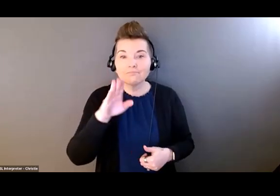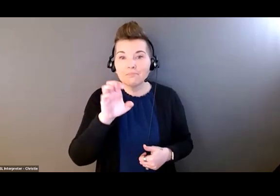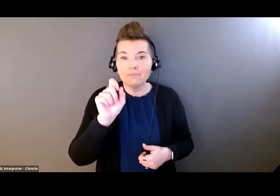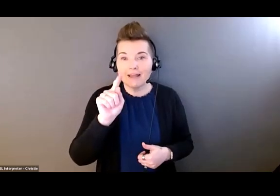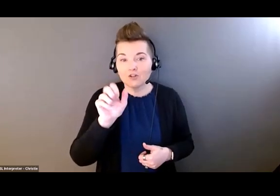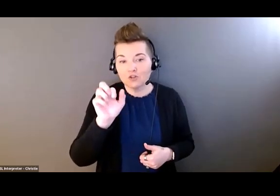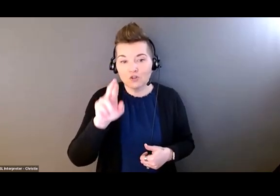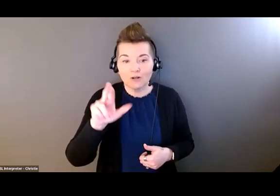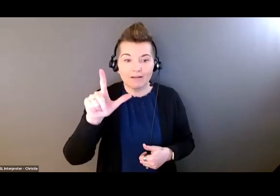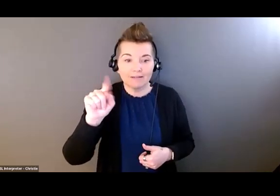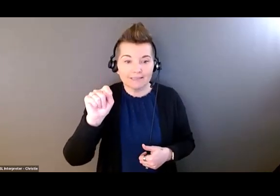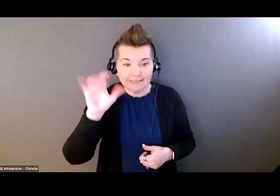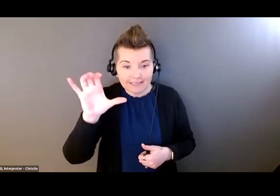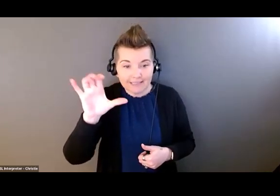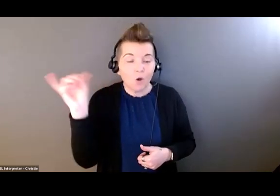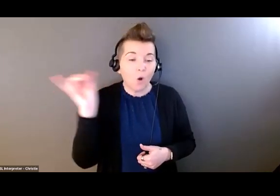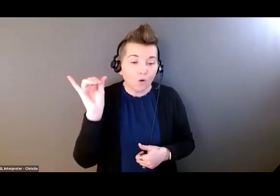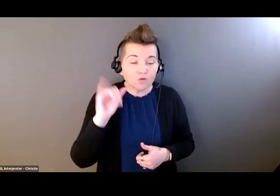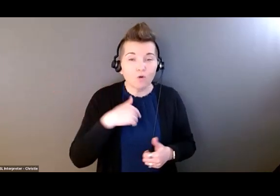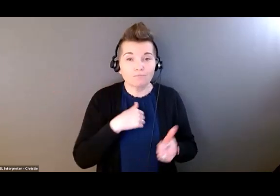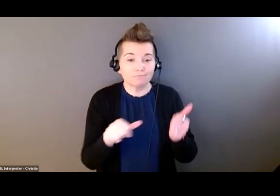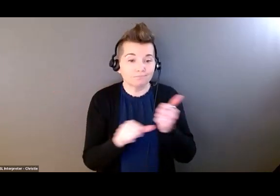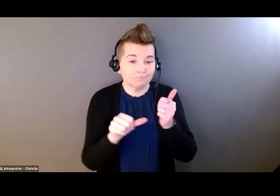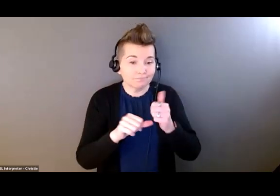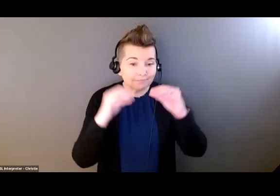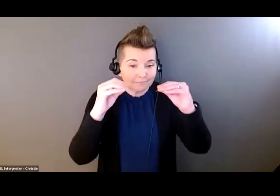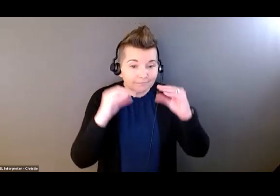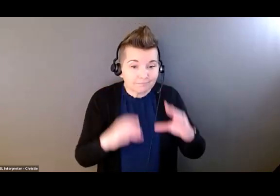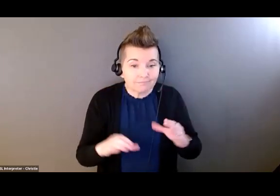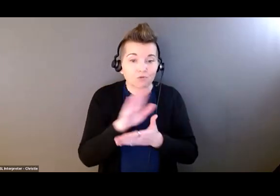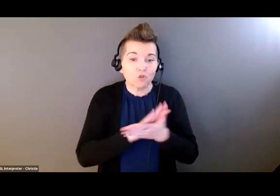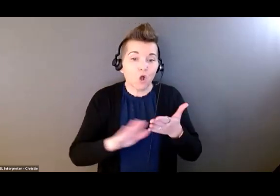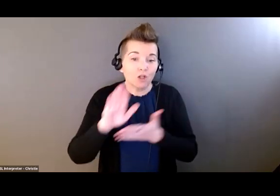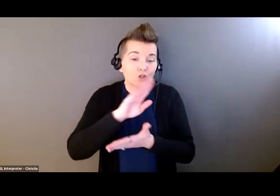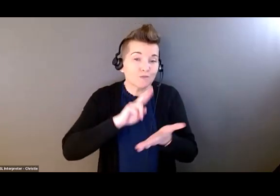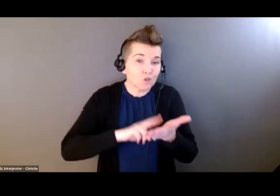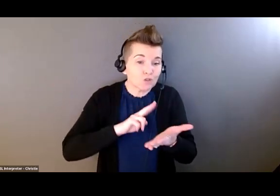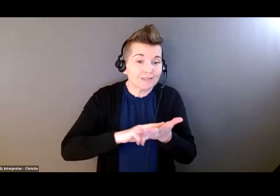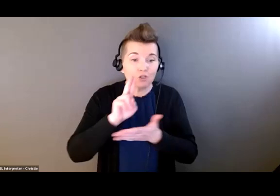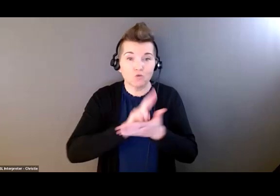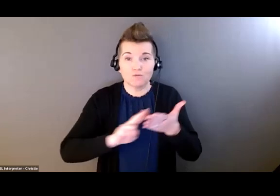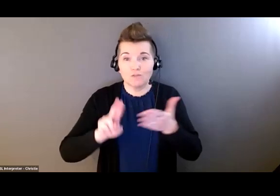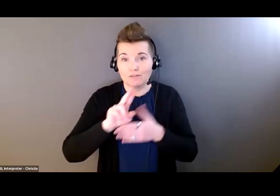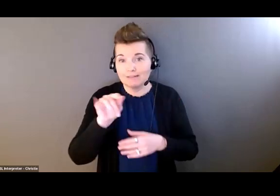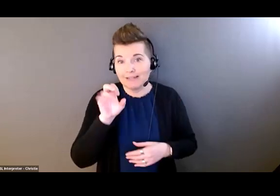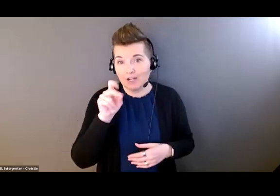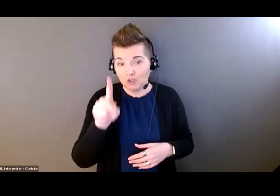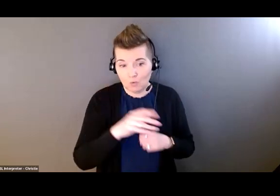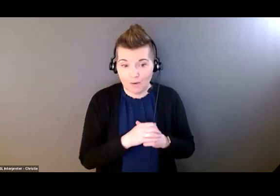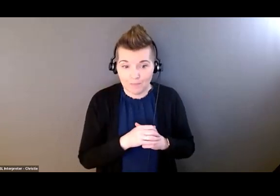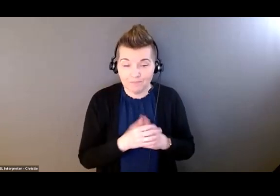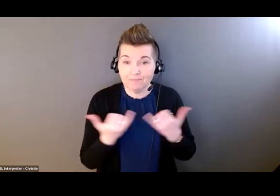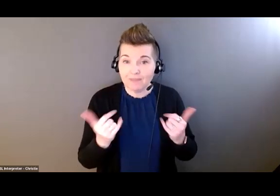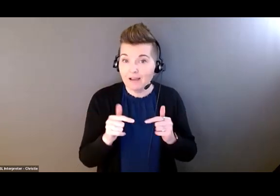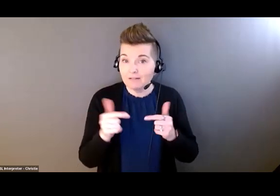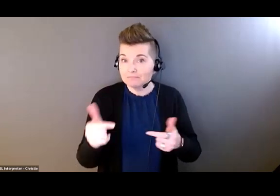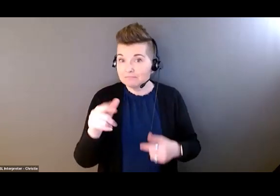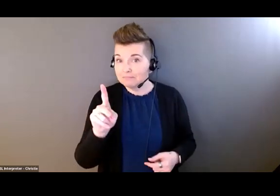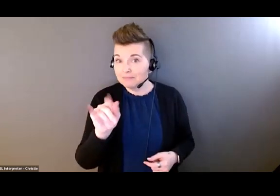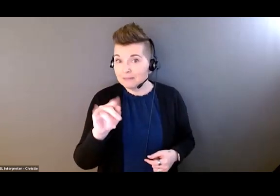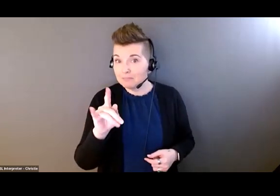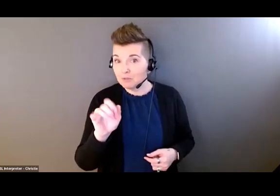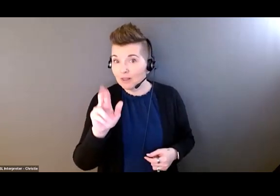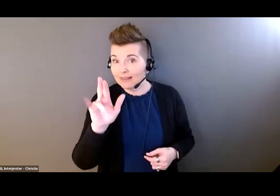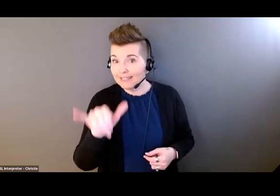I'm the Executive Director of BetterLTC, and I'm also an Associate Professor at the College of Nursing, University of Saskatchewan. I'll let Kimberly